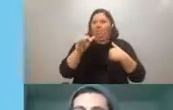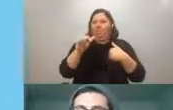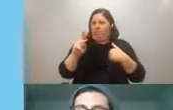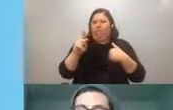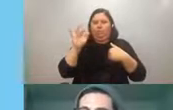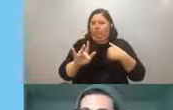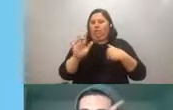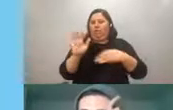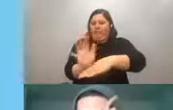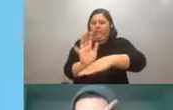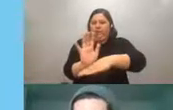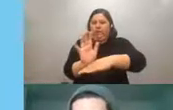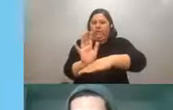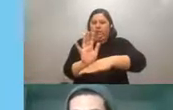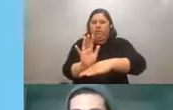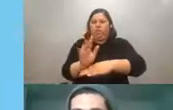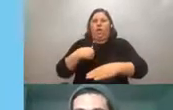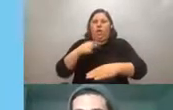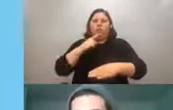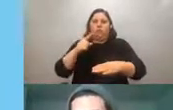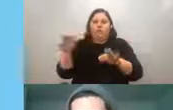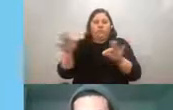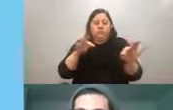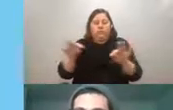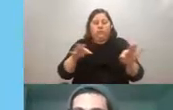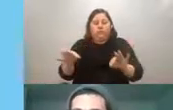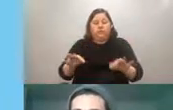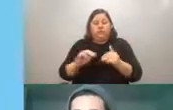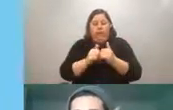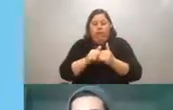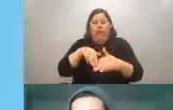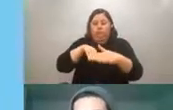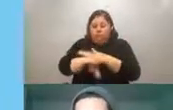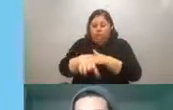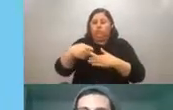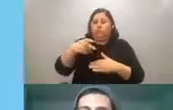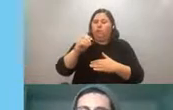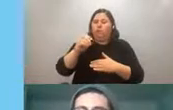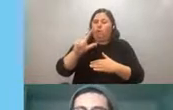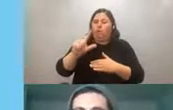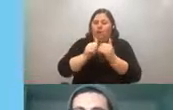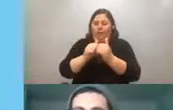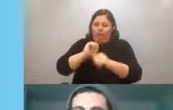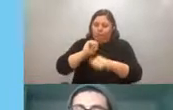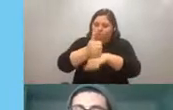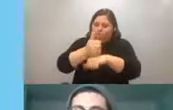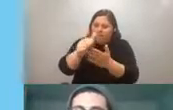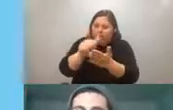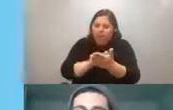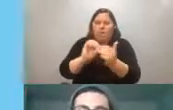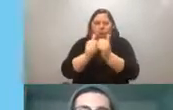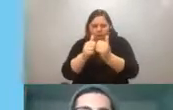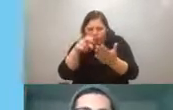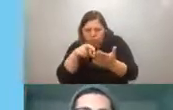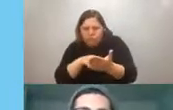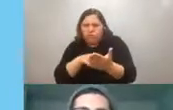you can go to where i actually run through with folks how to access the portal and how you would set up your account and register um